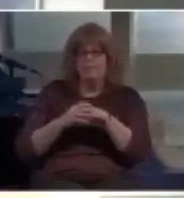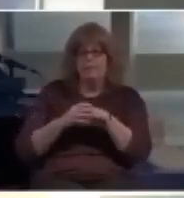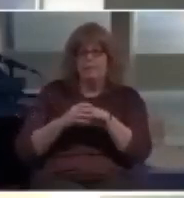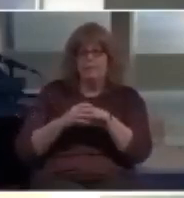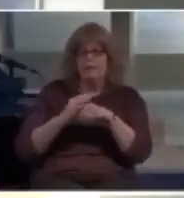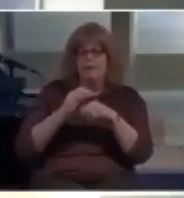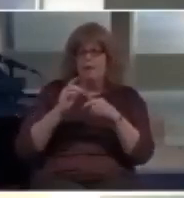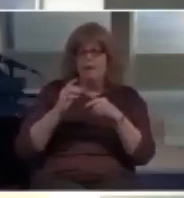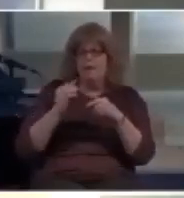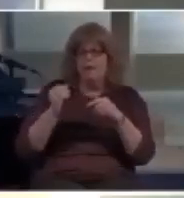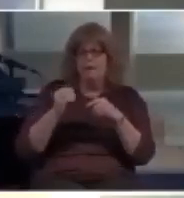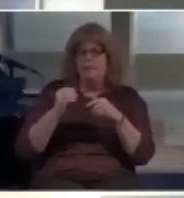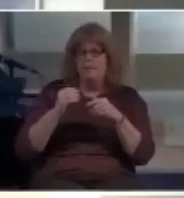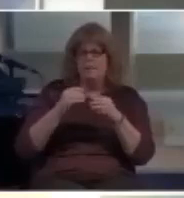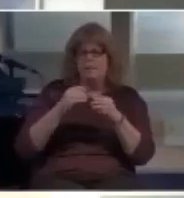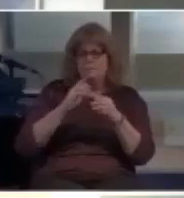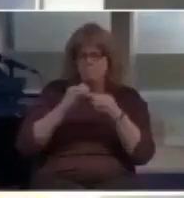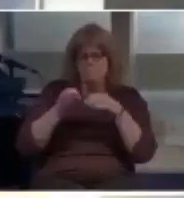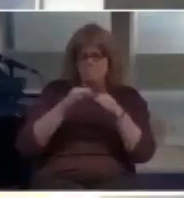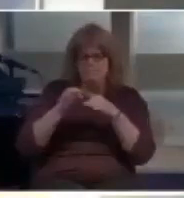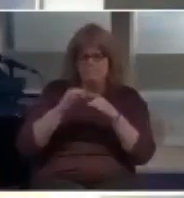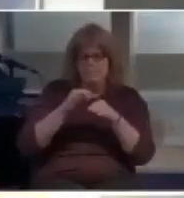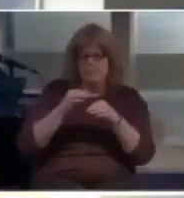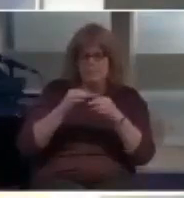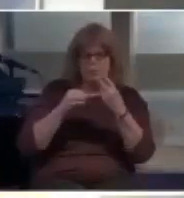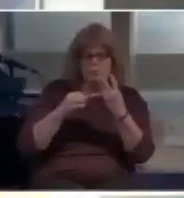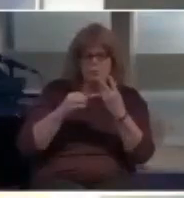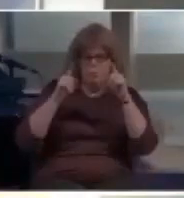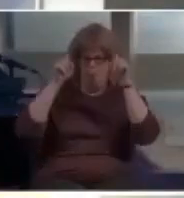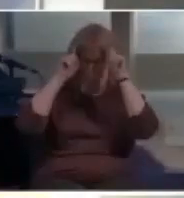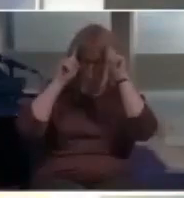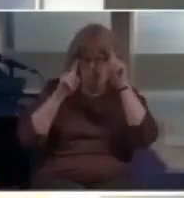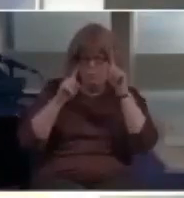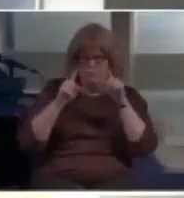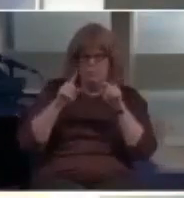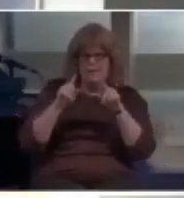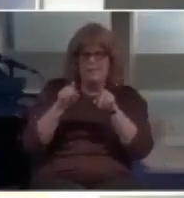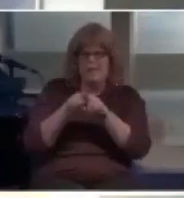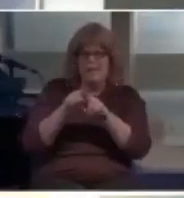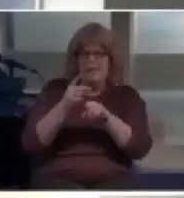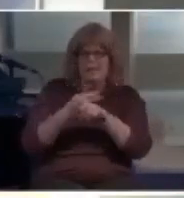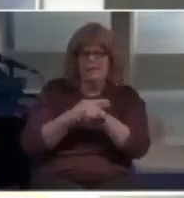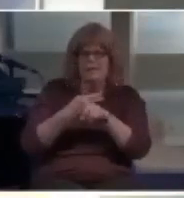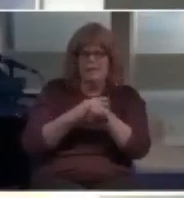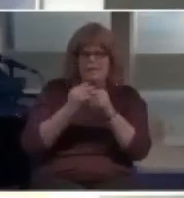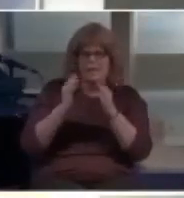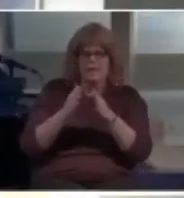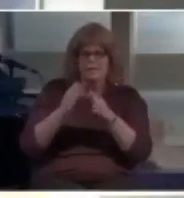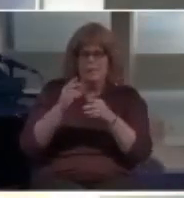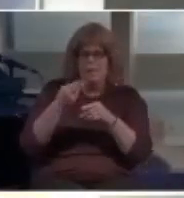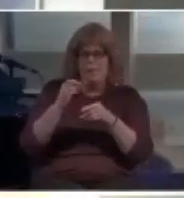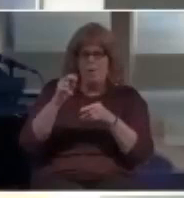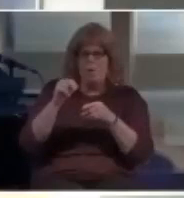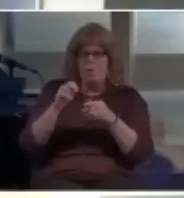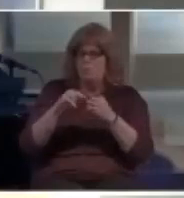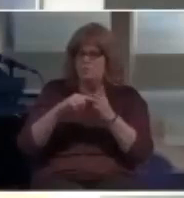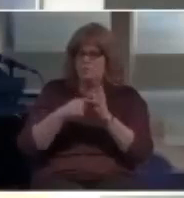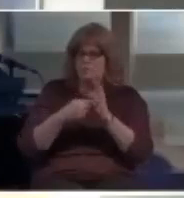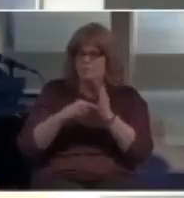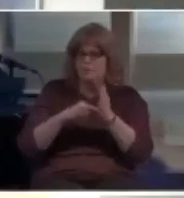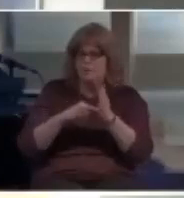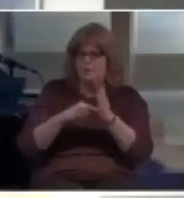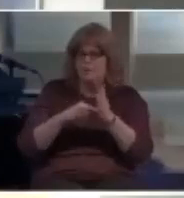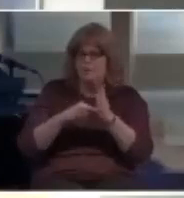goes on and he talks about he has two horns like a lamb. And so the horns represent what?